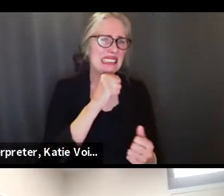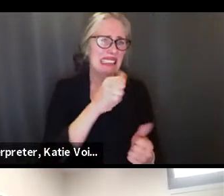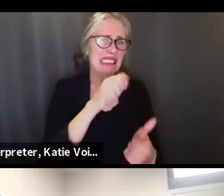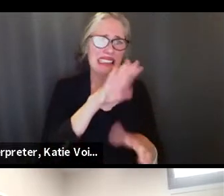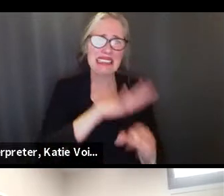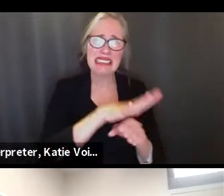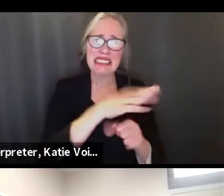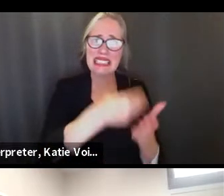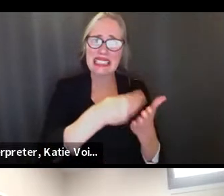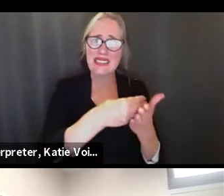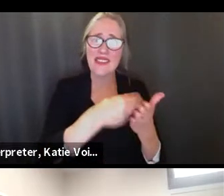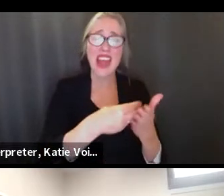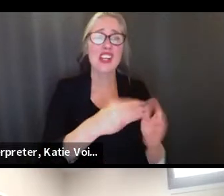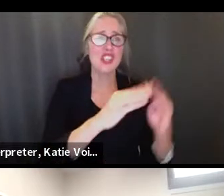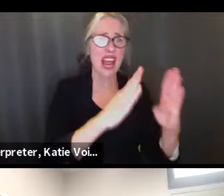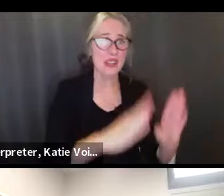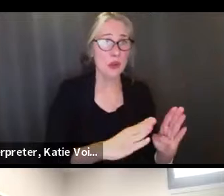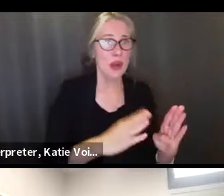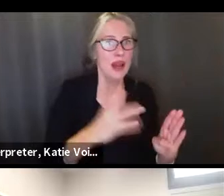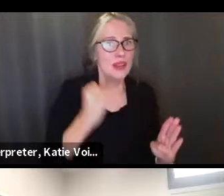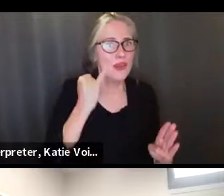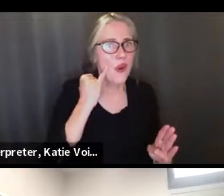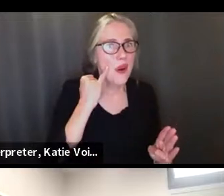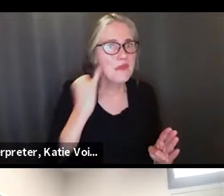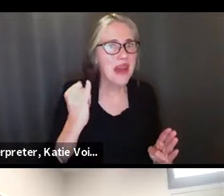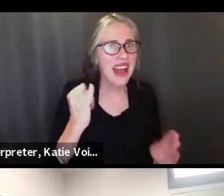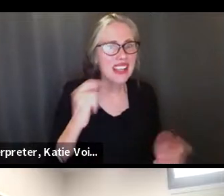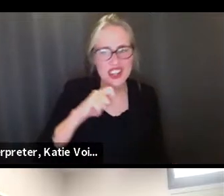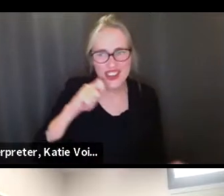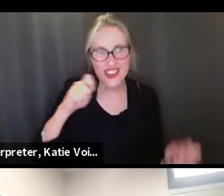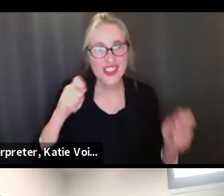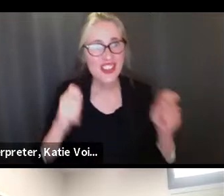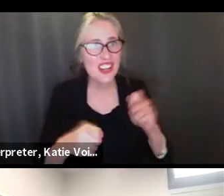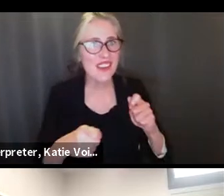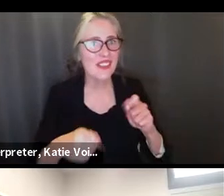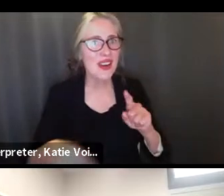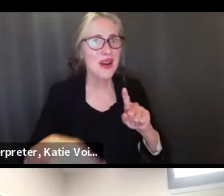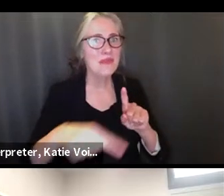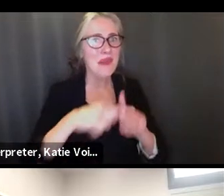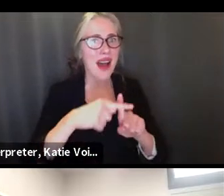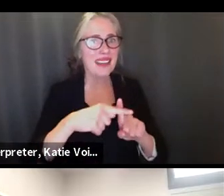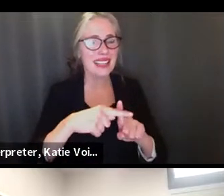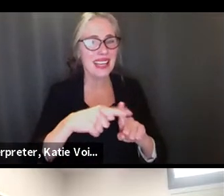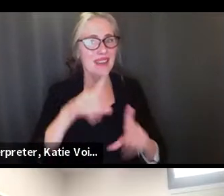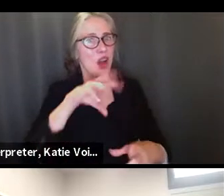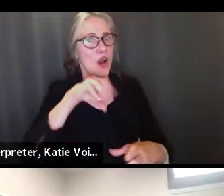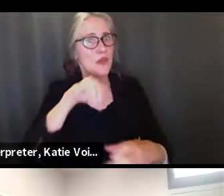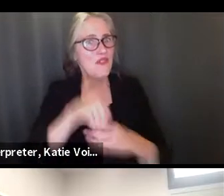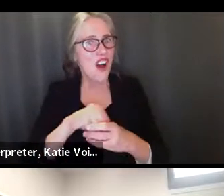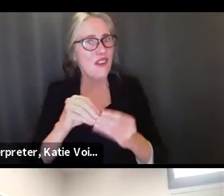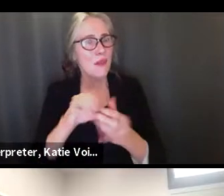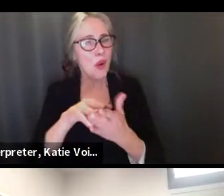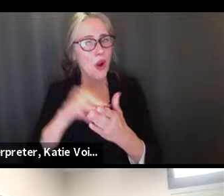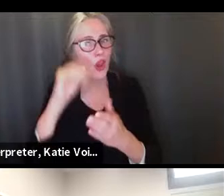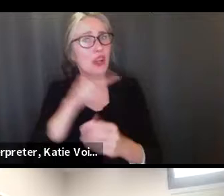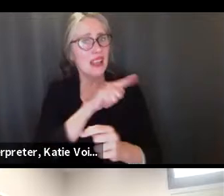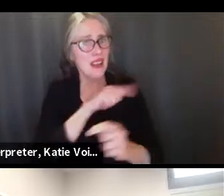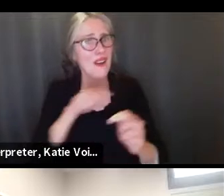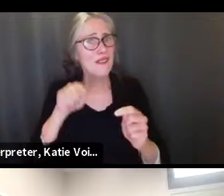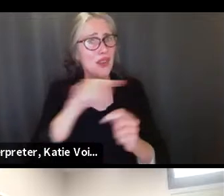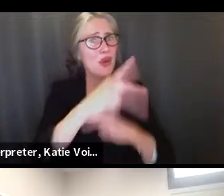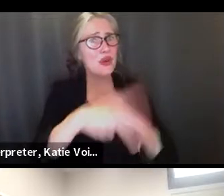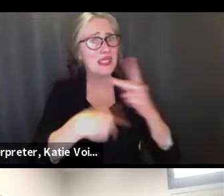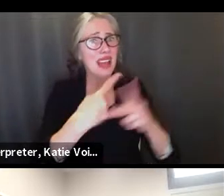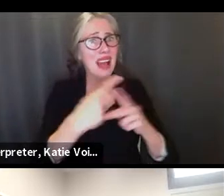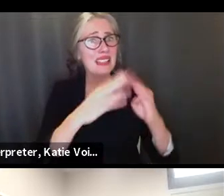that this would do to our students and children in our community, and how engaged learning can help those help close